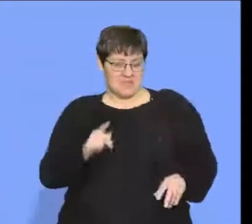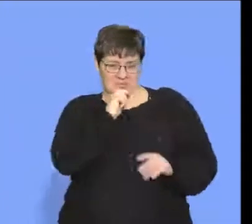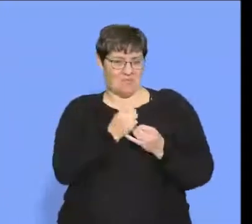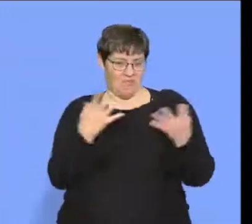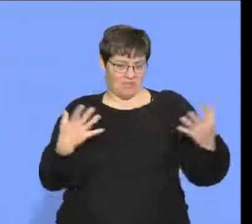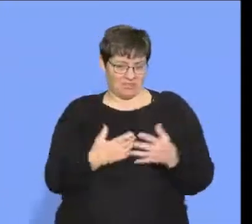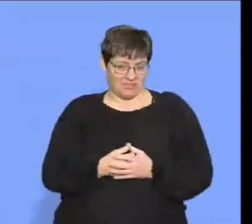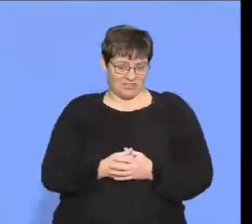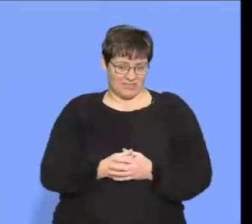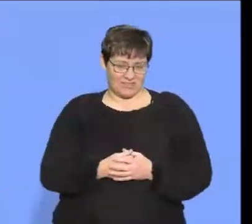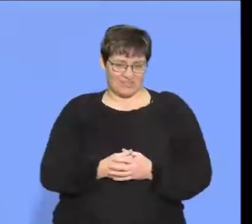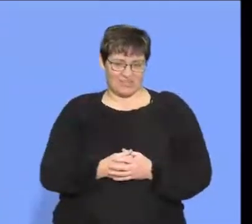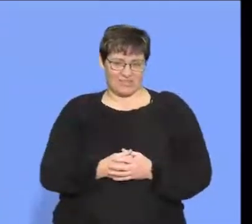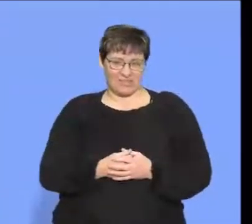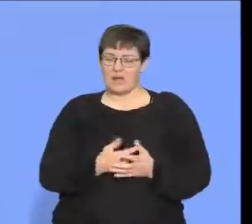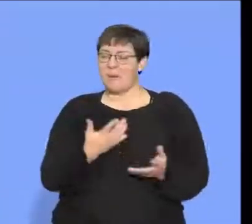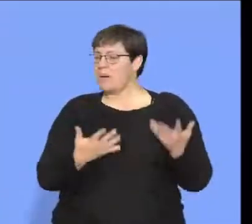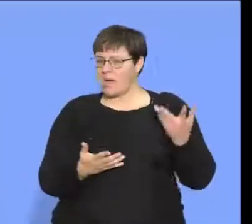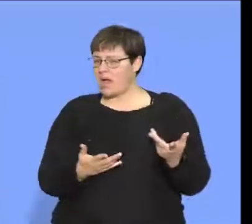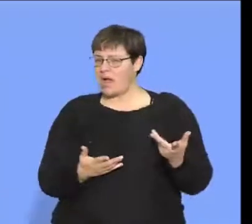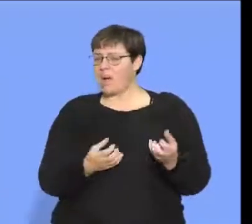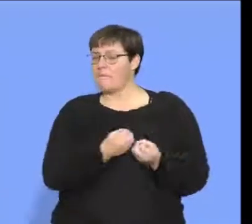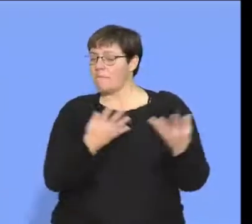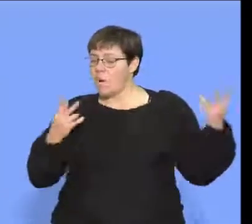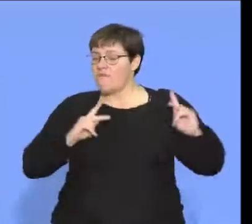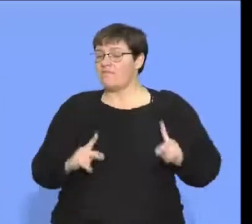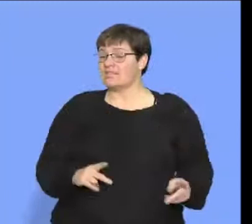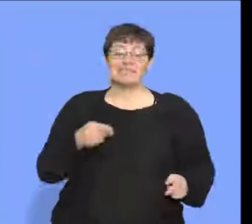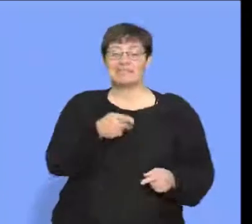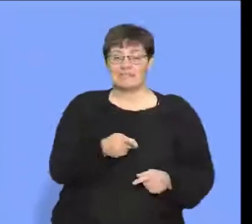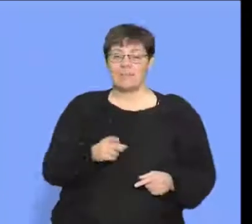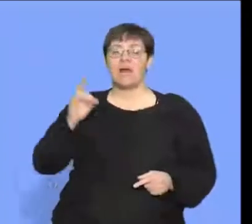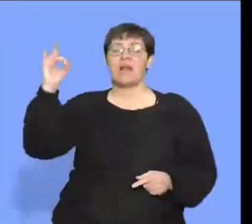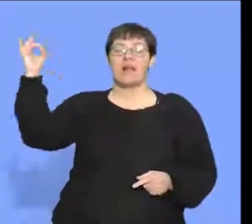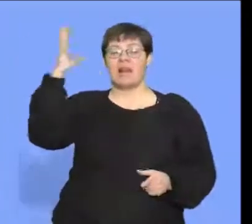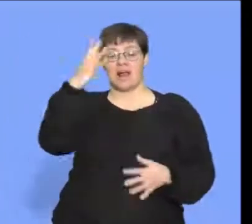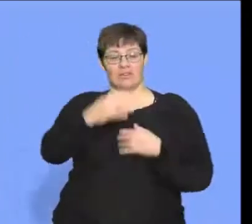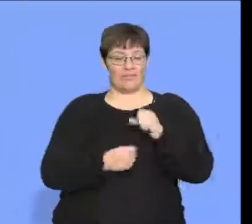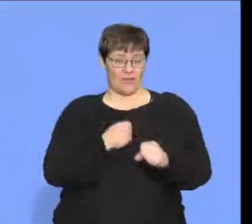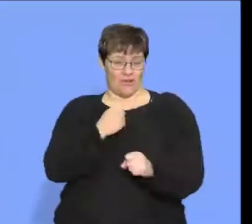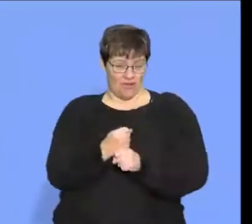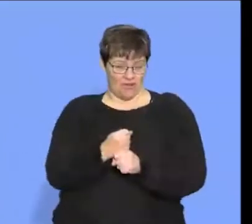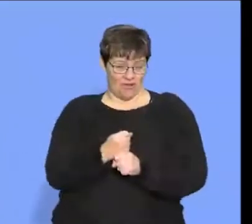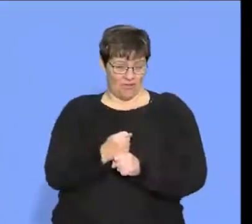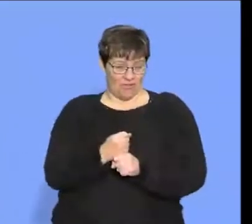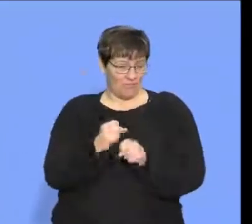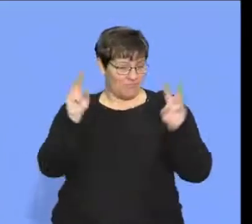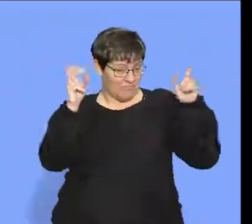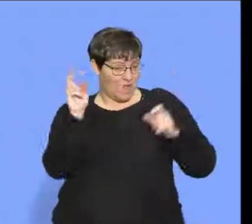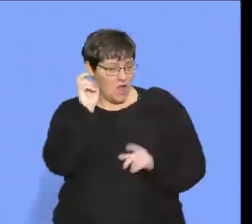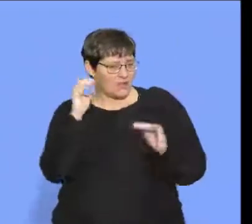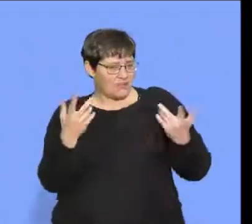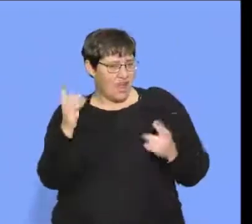physics. A term you may have heard used more in physics is perhaps a light year. Have you